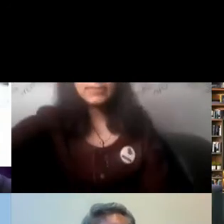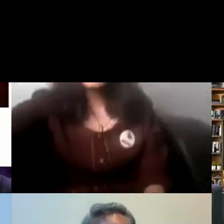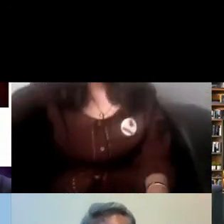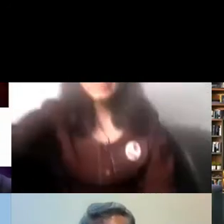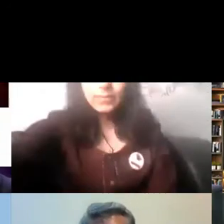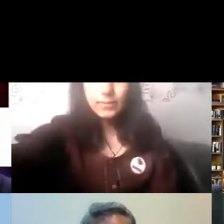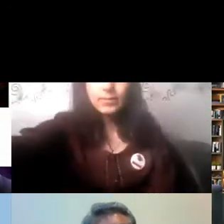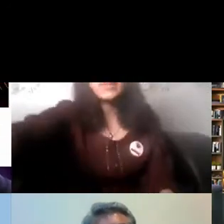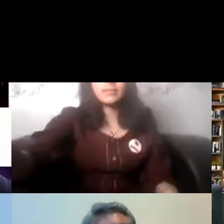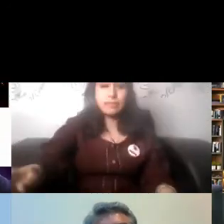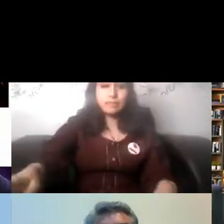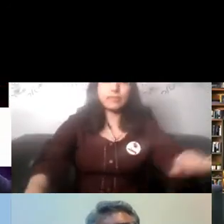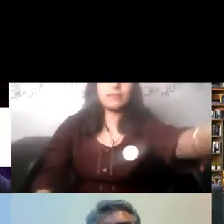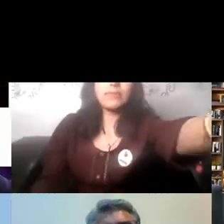think